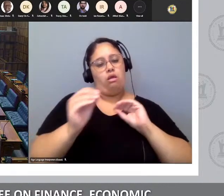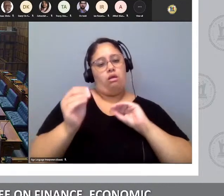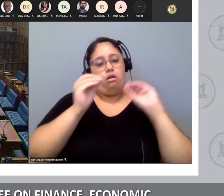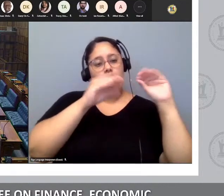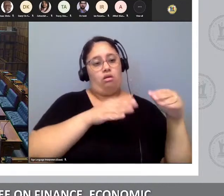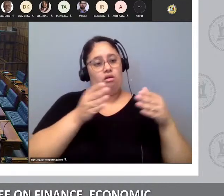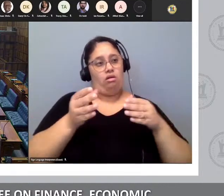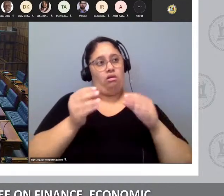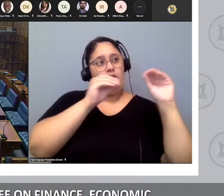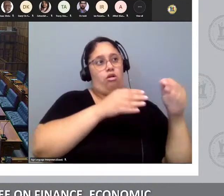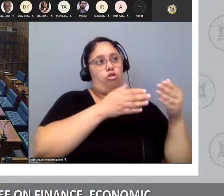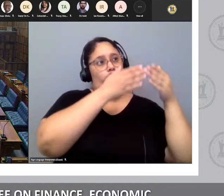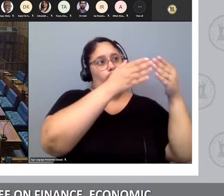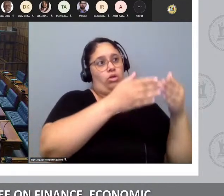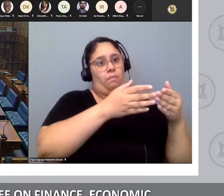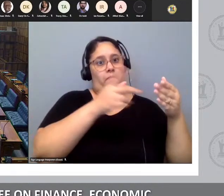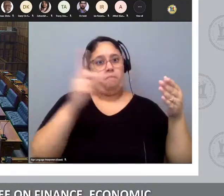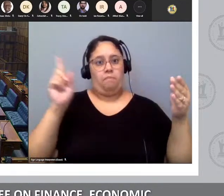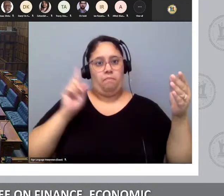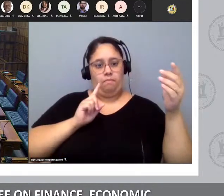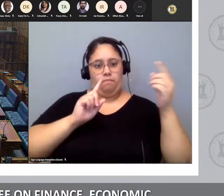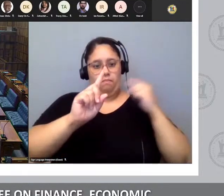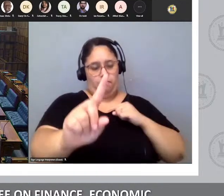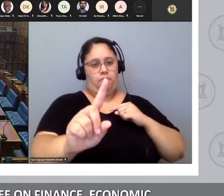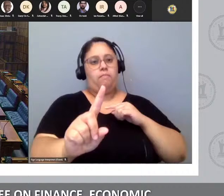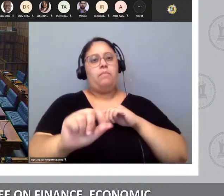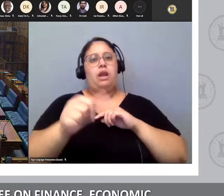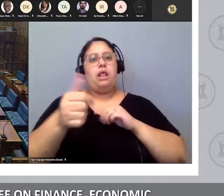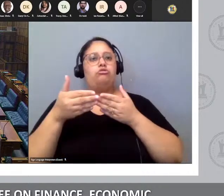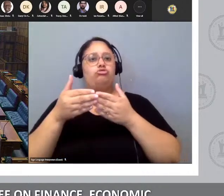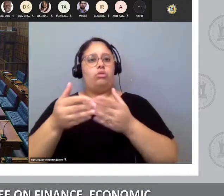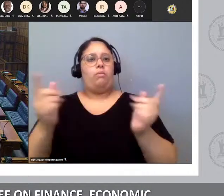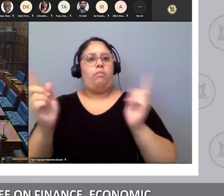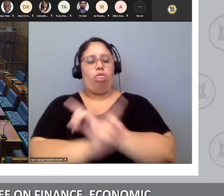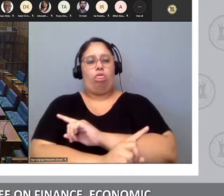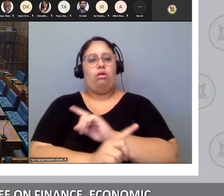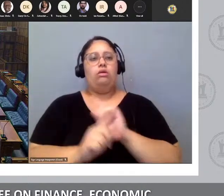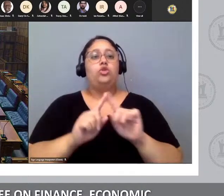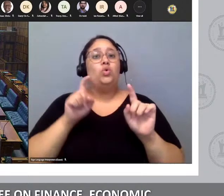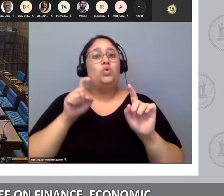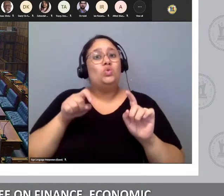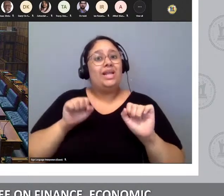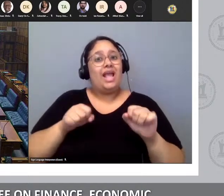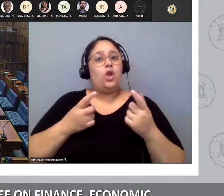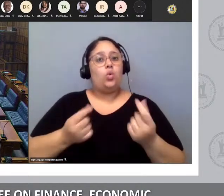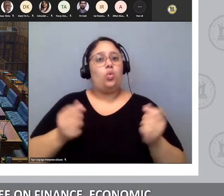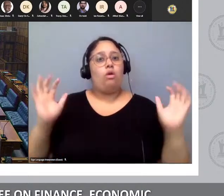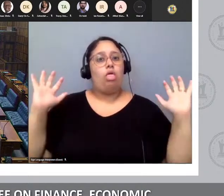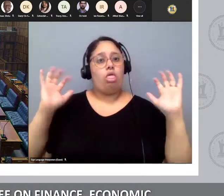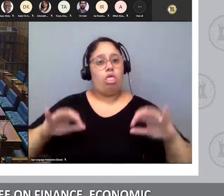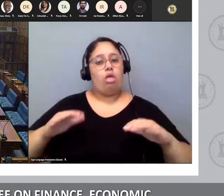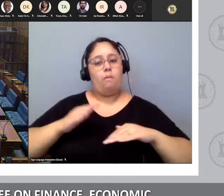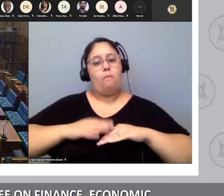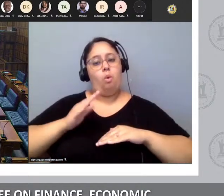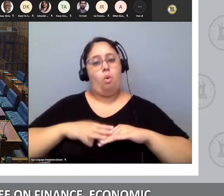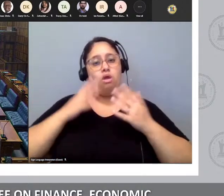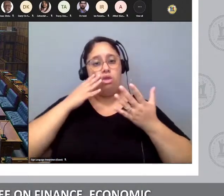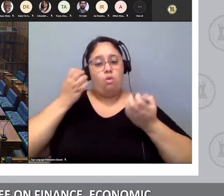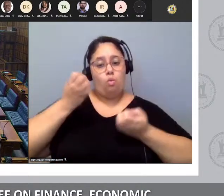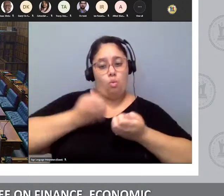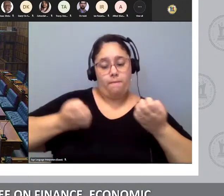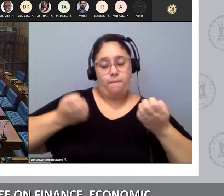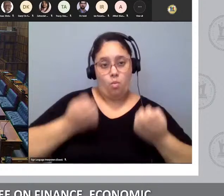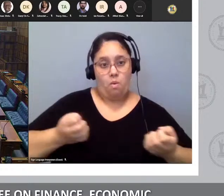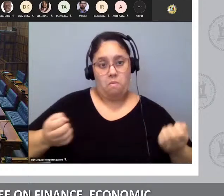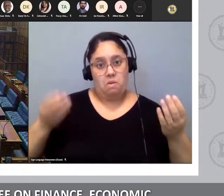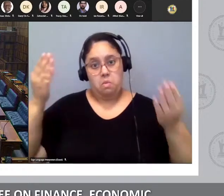on the vessel and the next one arriving now that should they be able to to to uh gather more get more equipment obviously that's going